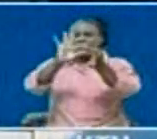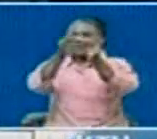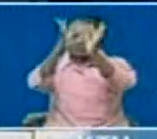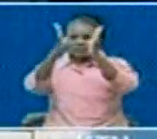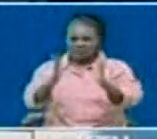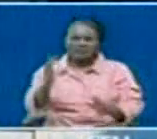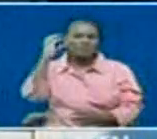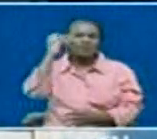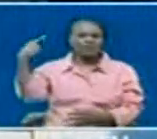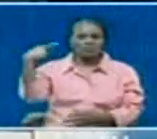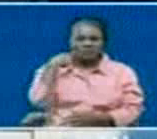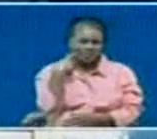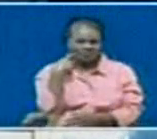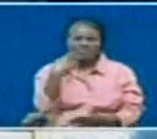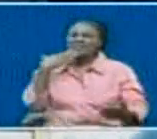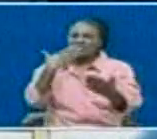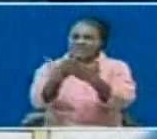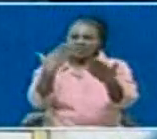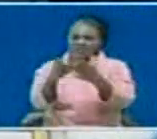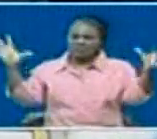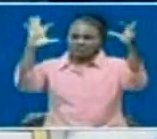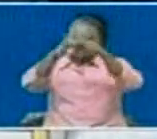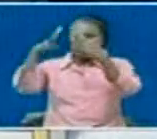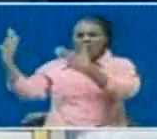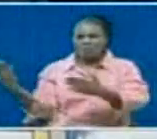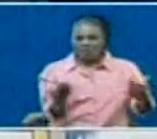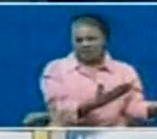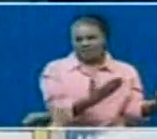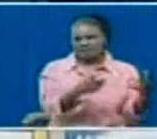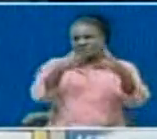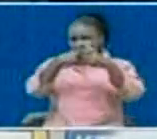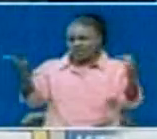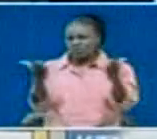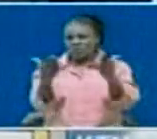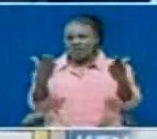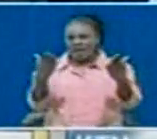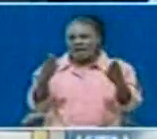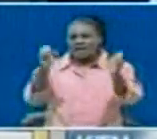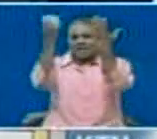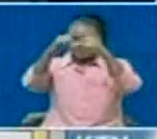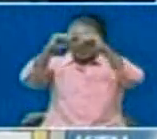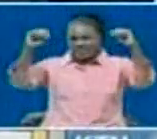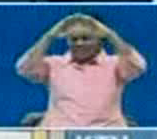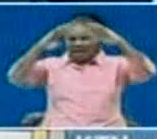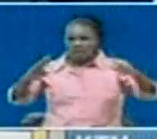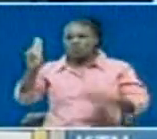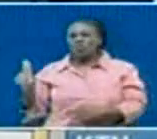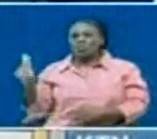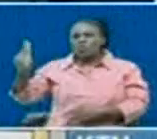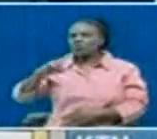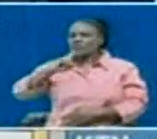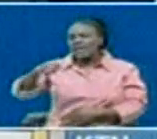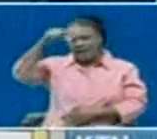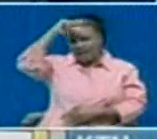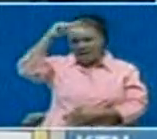interpreter is Meresha Owiti. Thank you for joining us. Welcome to the program. Let's start from the house on the hill. And President Uhuru Kenyatta said the